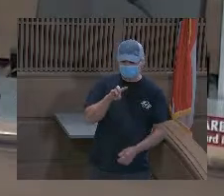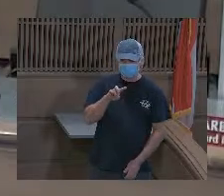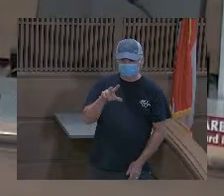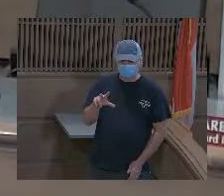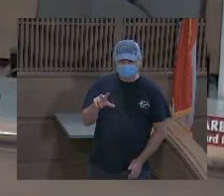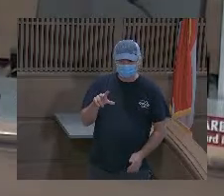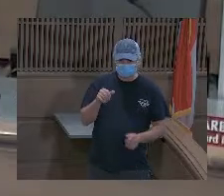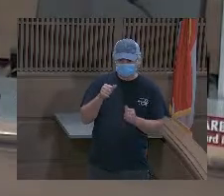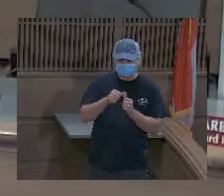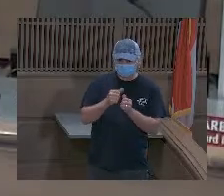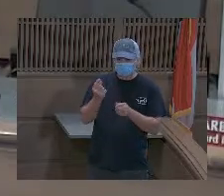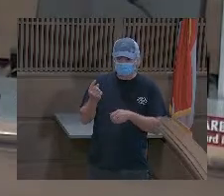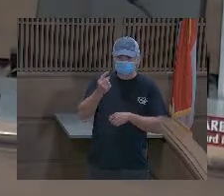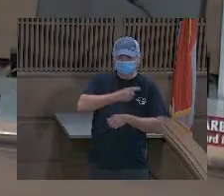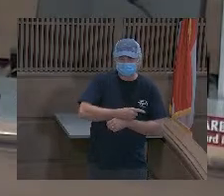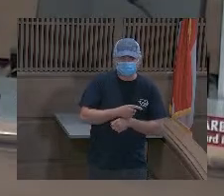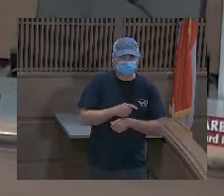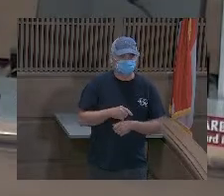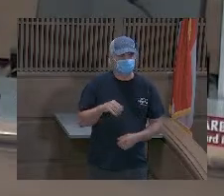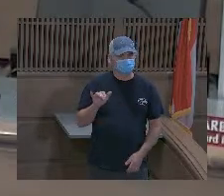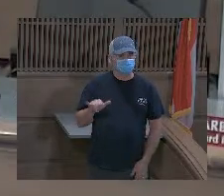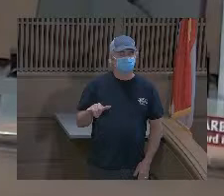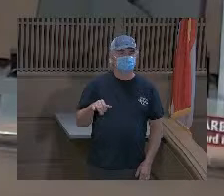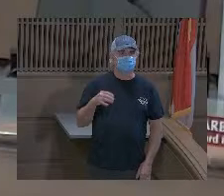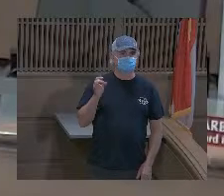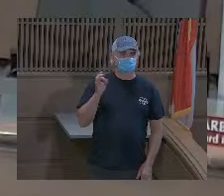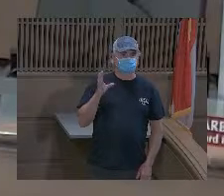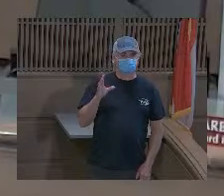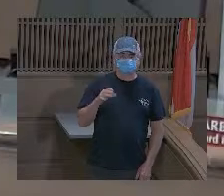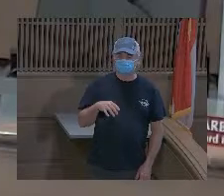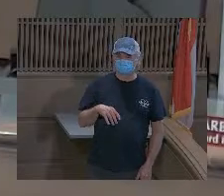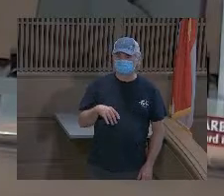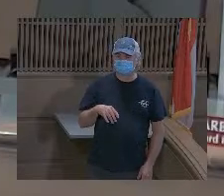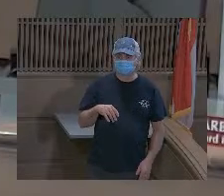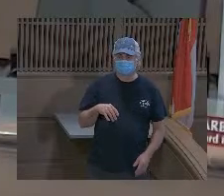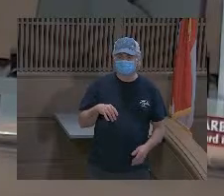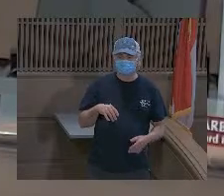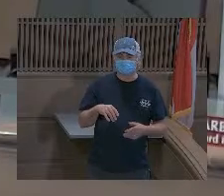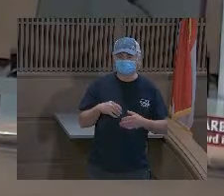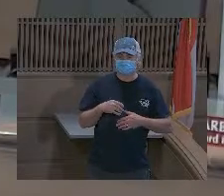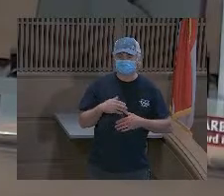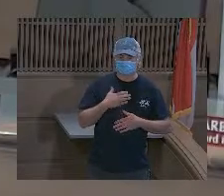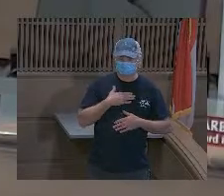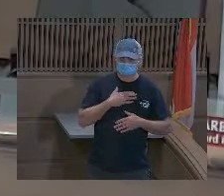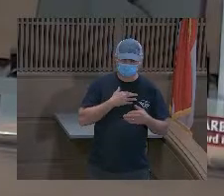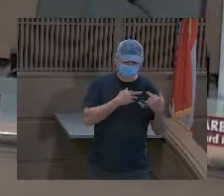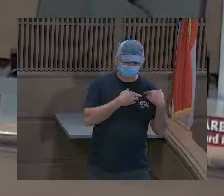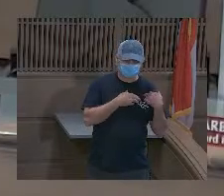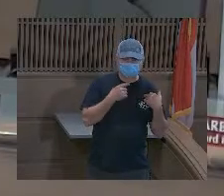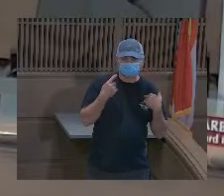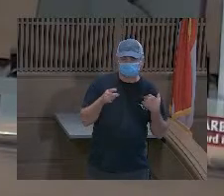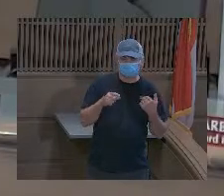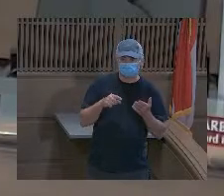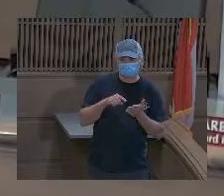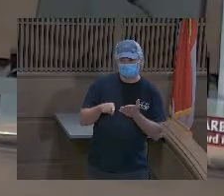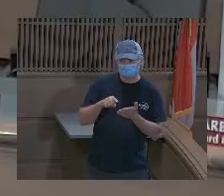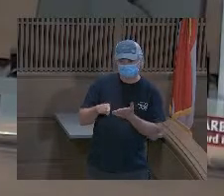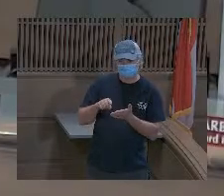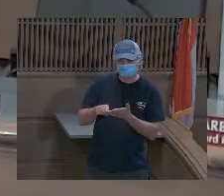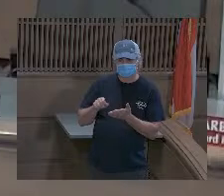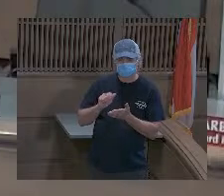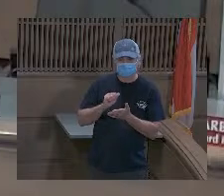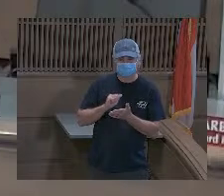of public health is to investigate every case of COVID. And as I say, that's more